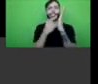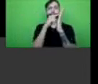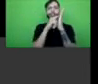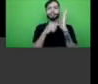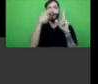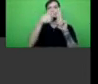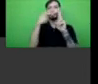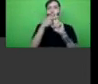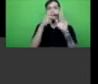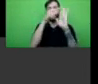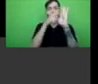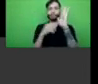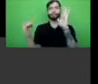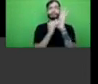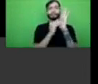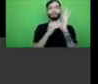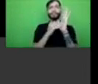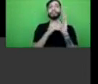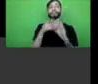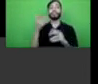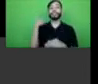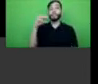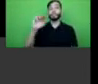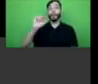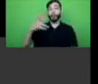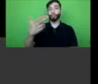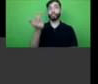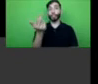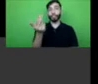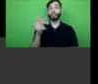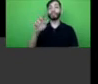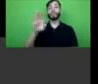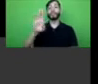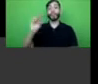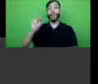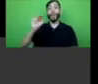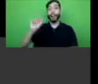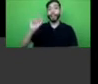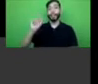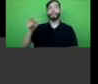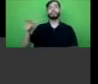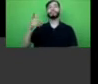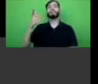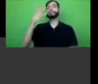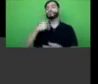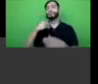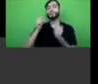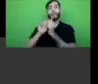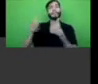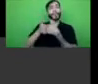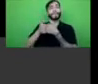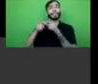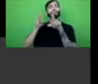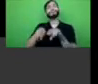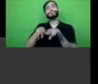13th, Brianna Taylor was asleep with her boyfriend when the police raided her home with